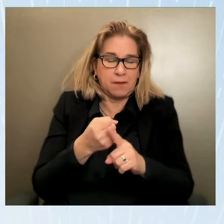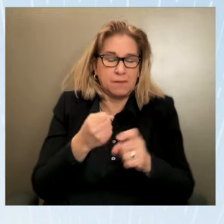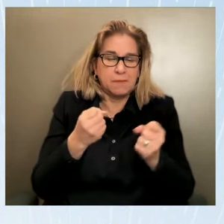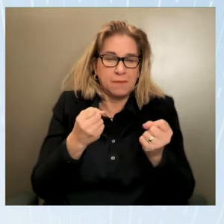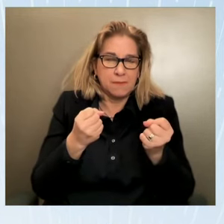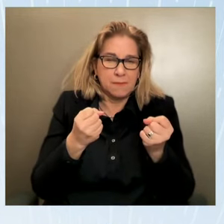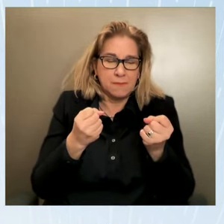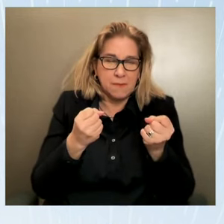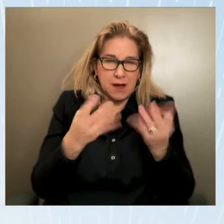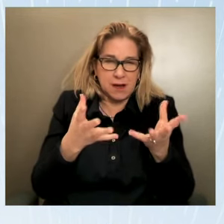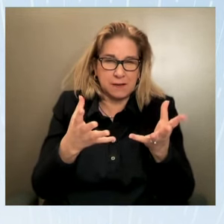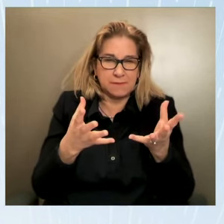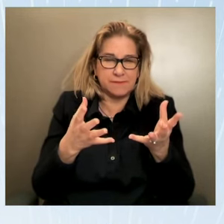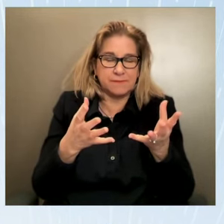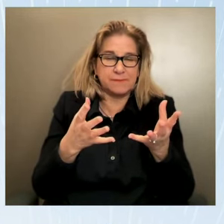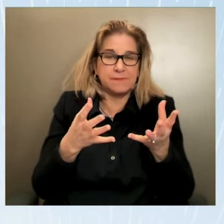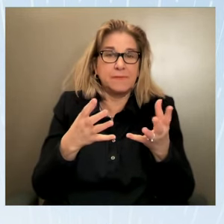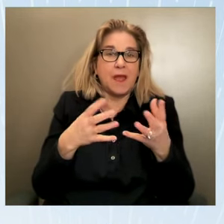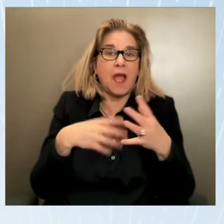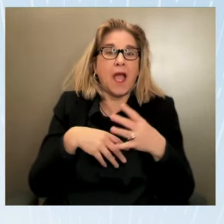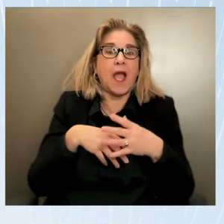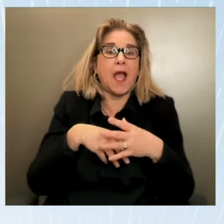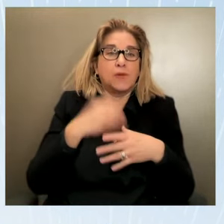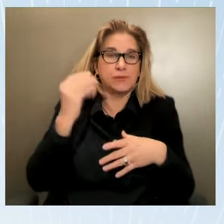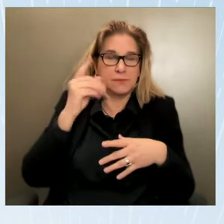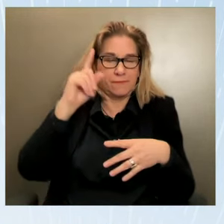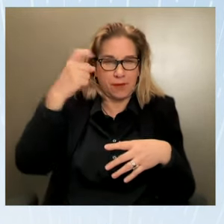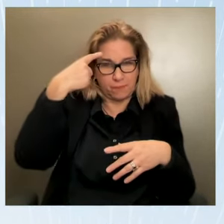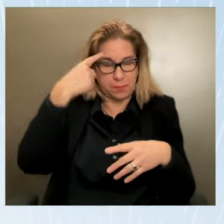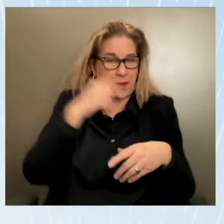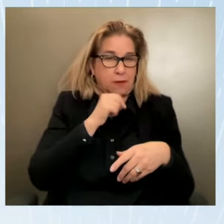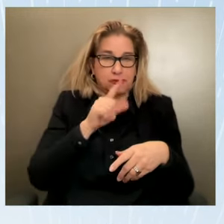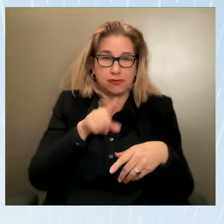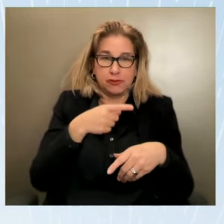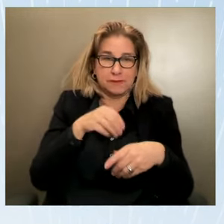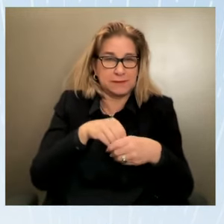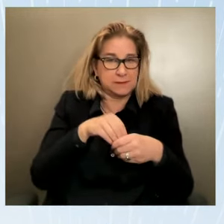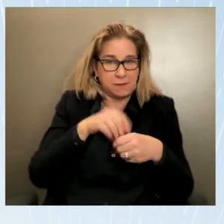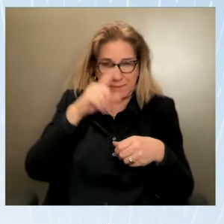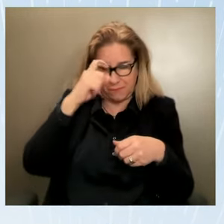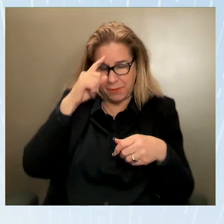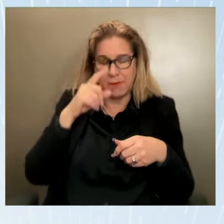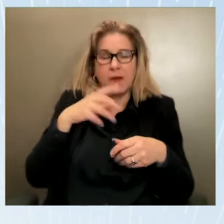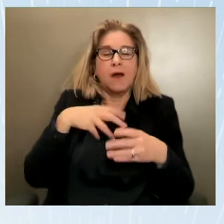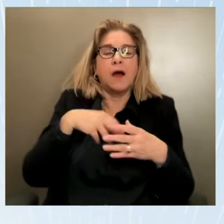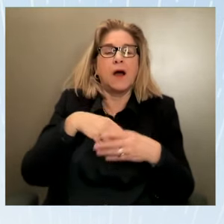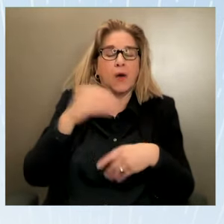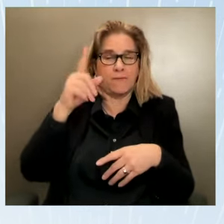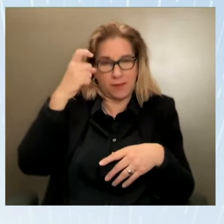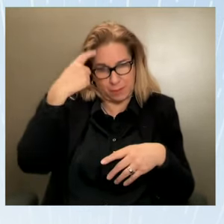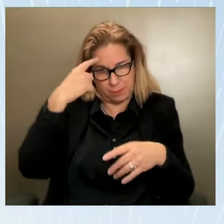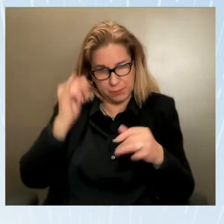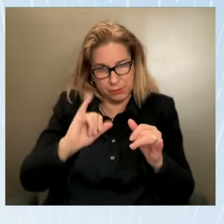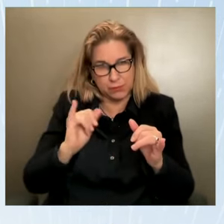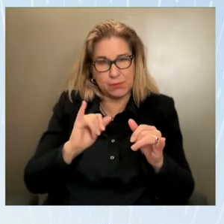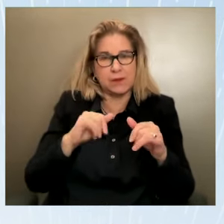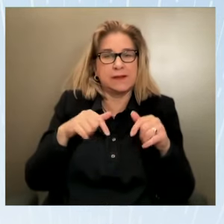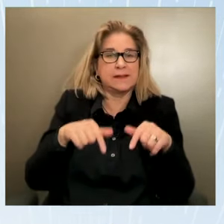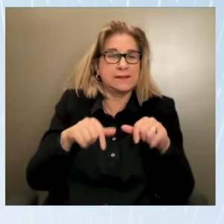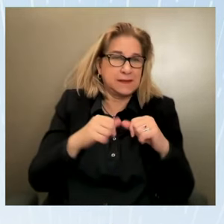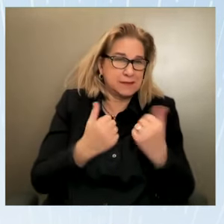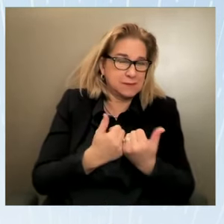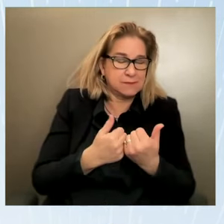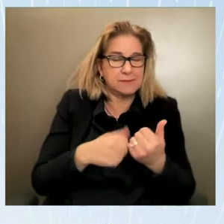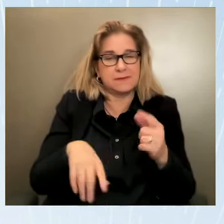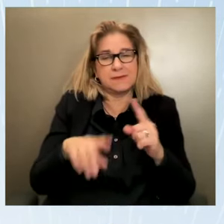that we have increasingly all of our agencies and departments working more closely together, coordinating, sharing information, sharing